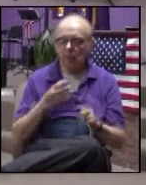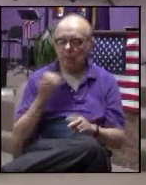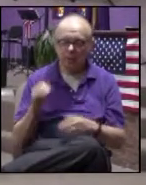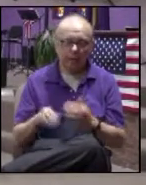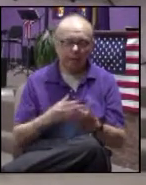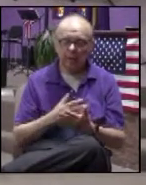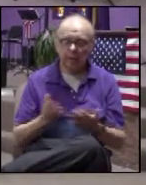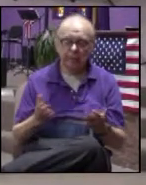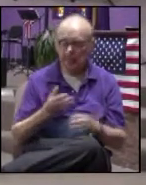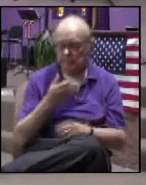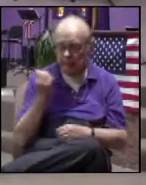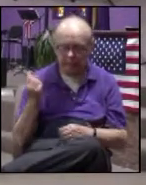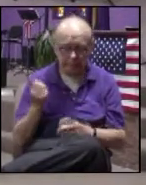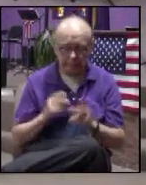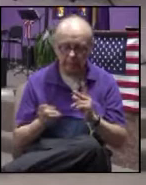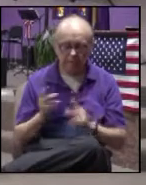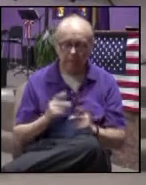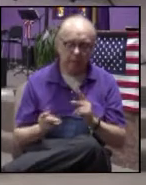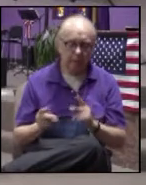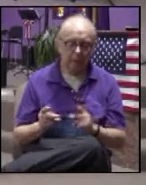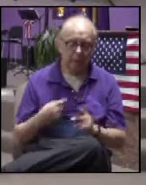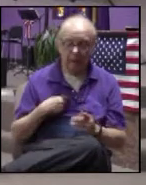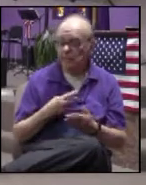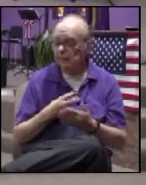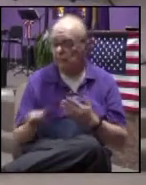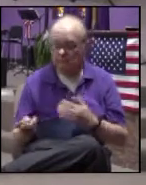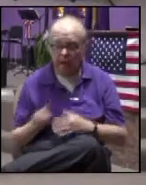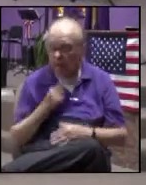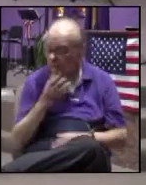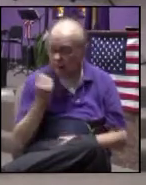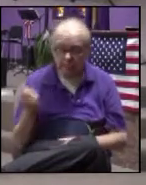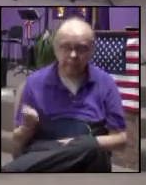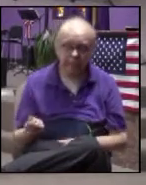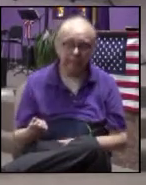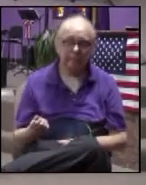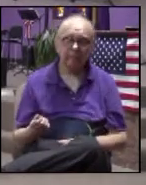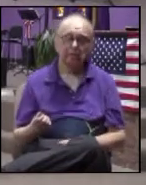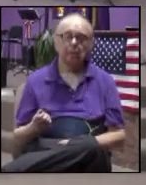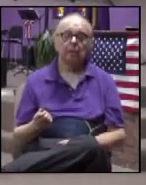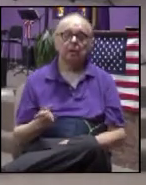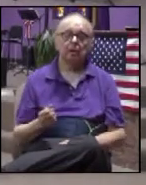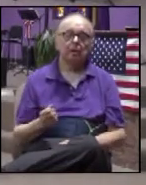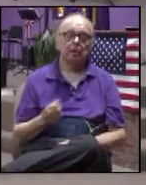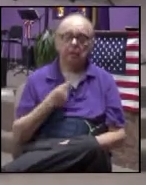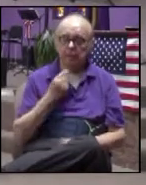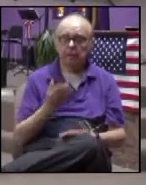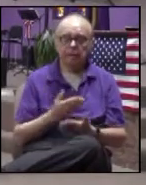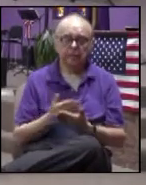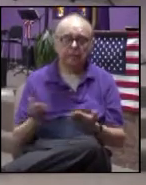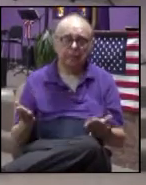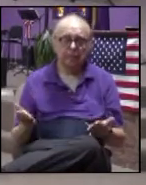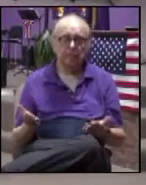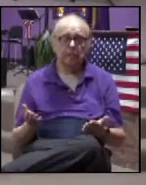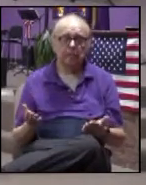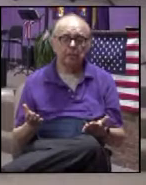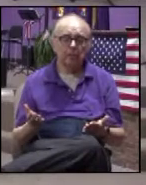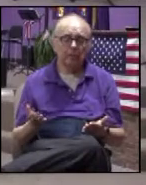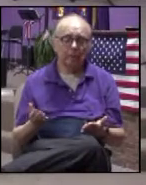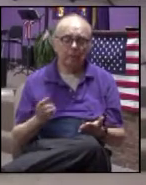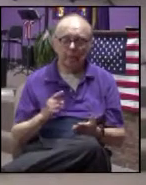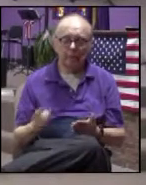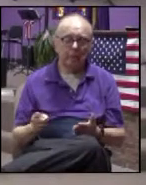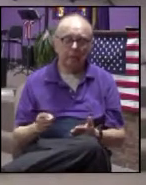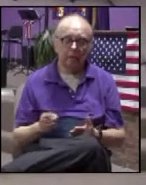of the best. And I fail. I'm not the best. Let me say something to y'all. There are